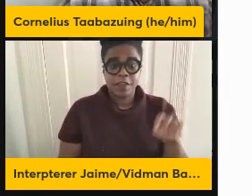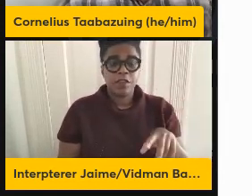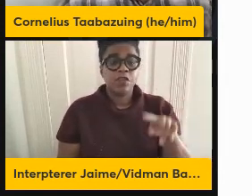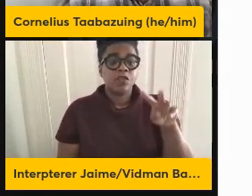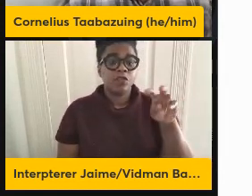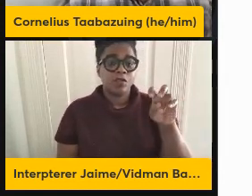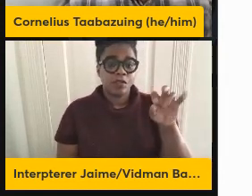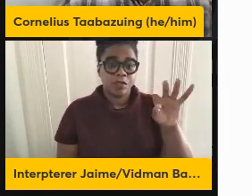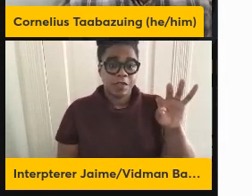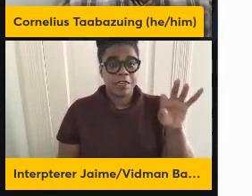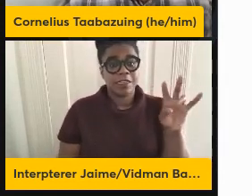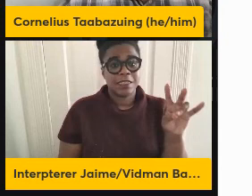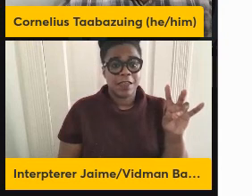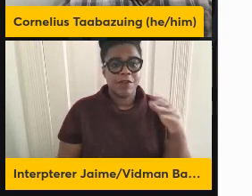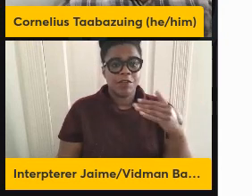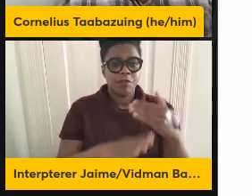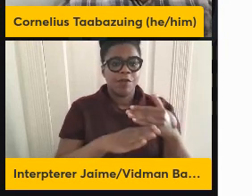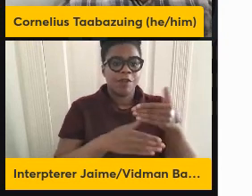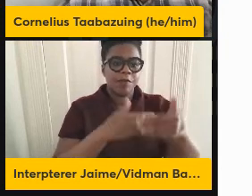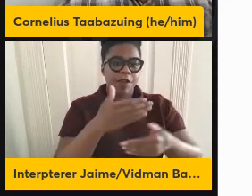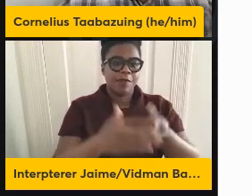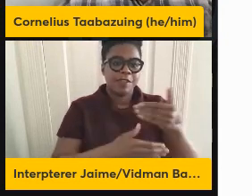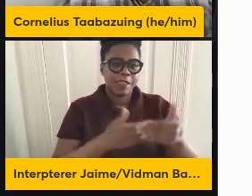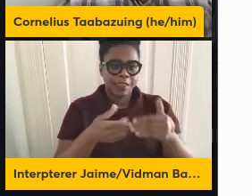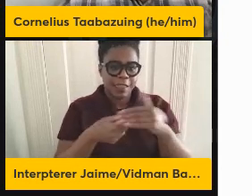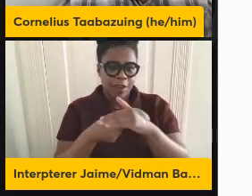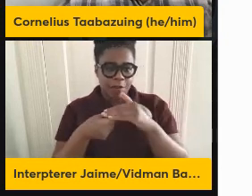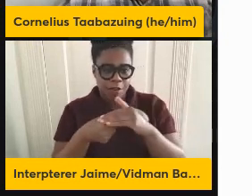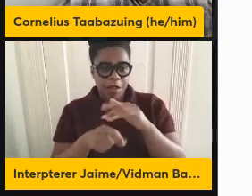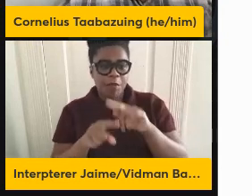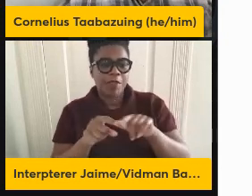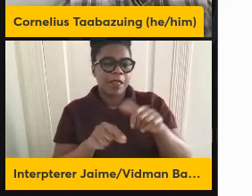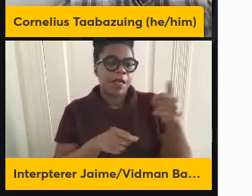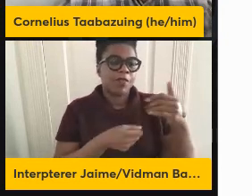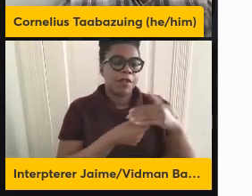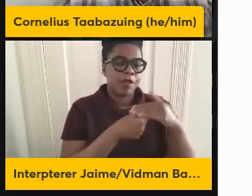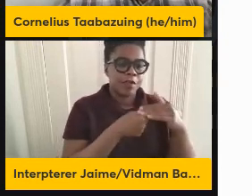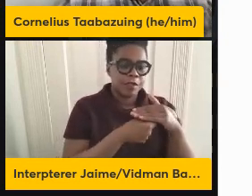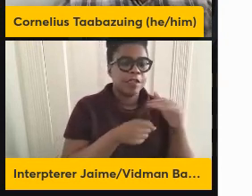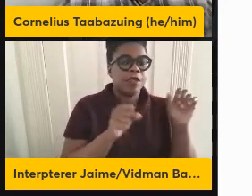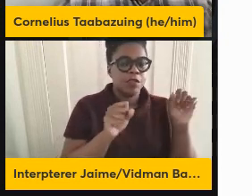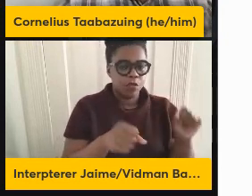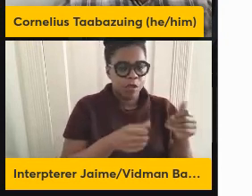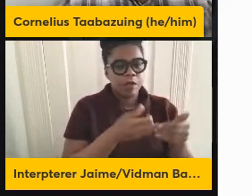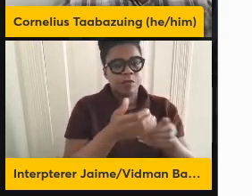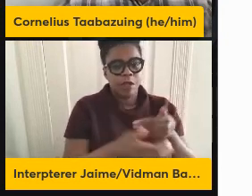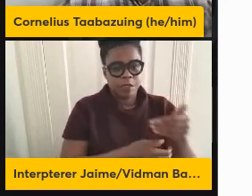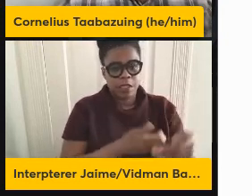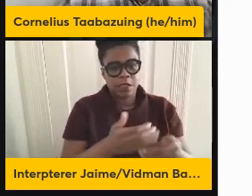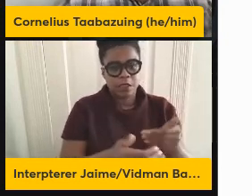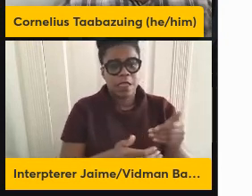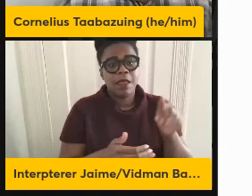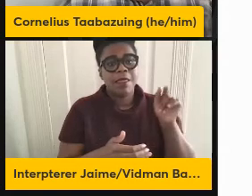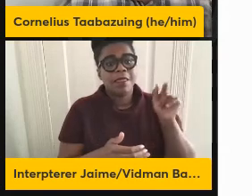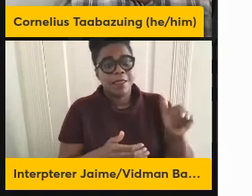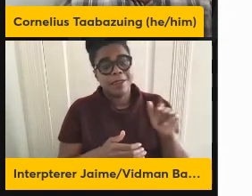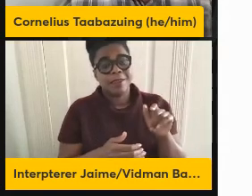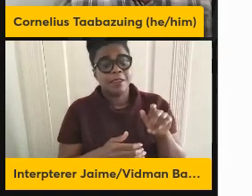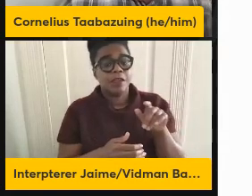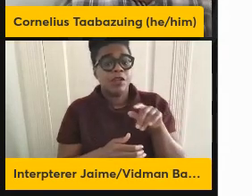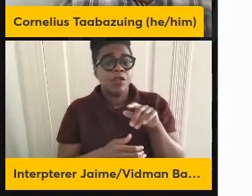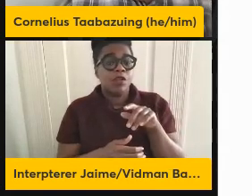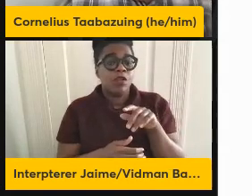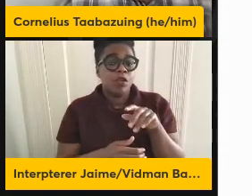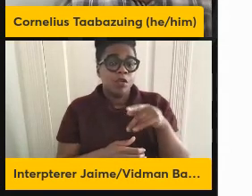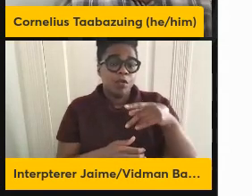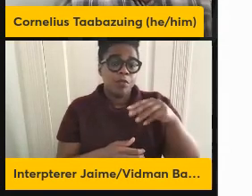297, you prevent processing at this site, but you can still process at the other sites. And so we made these respective mutations.